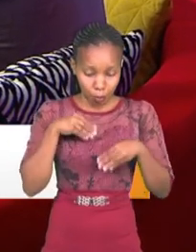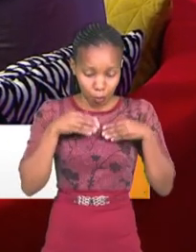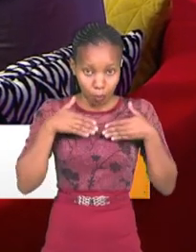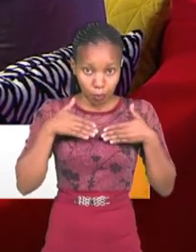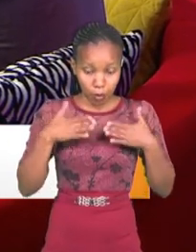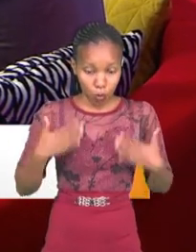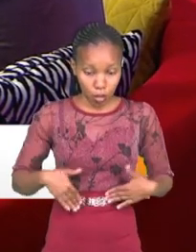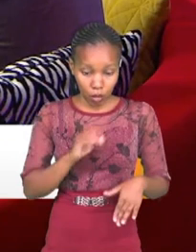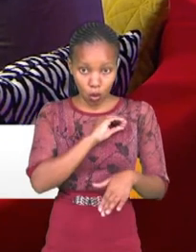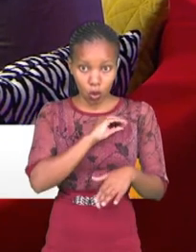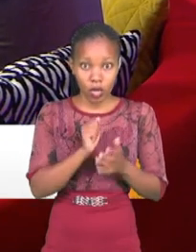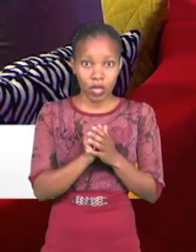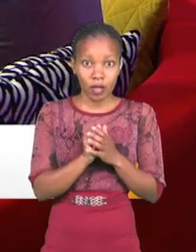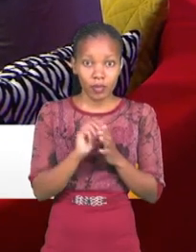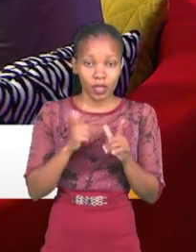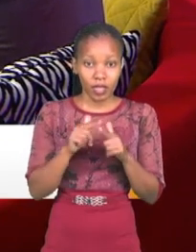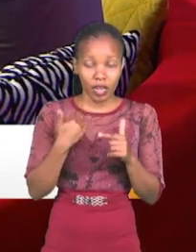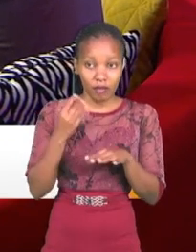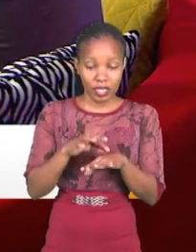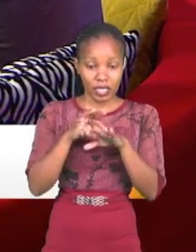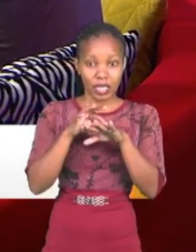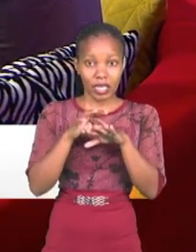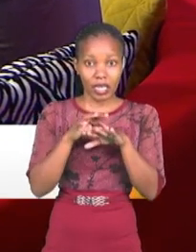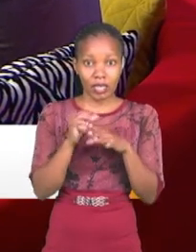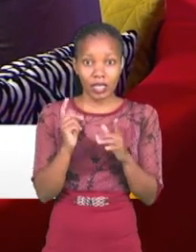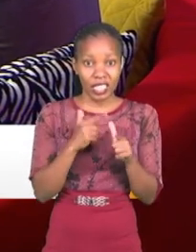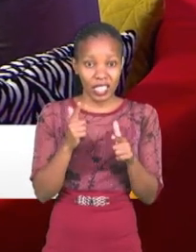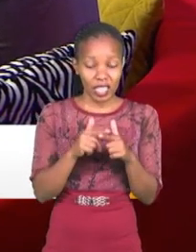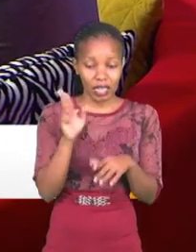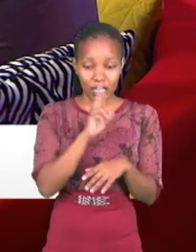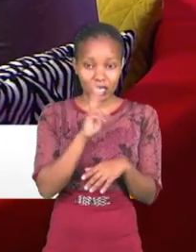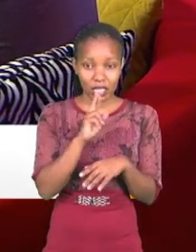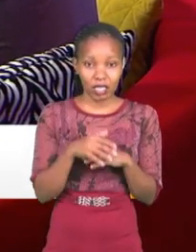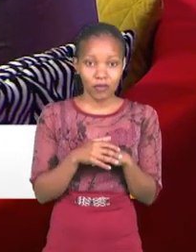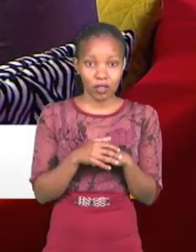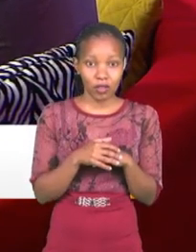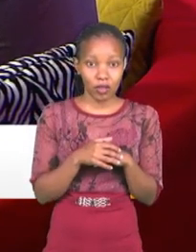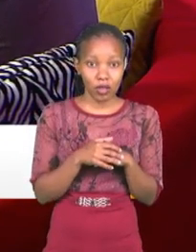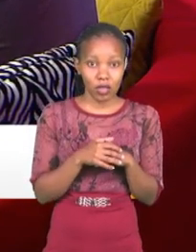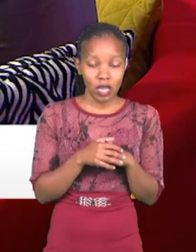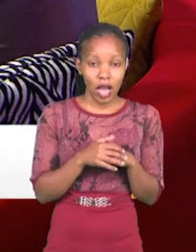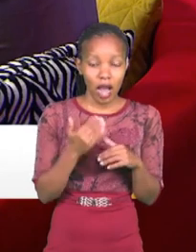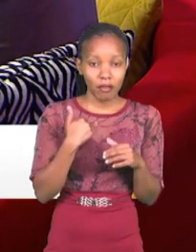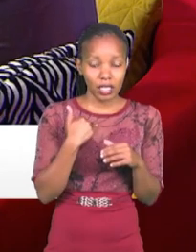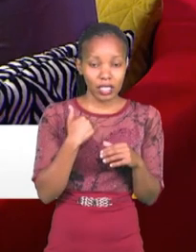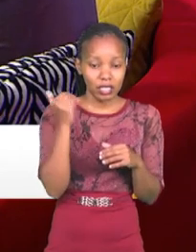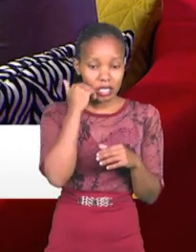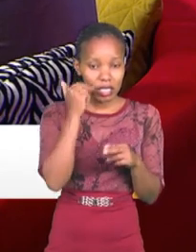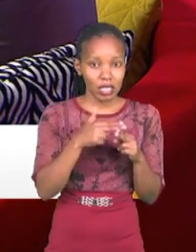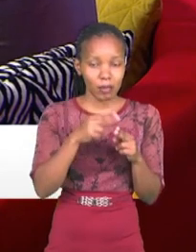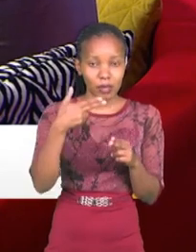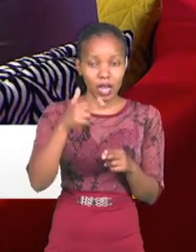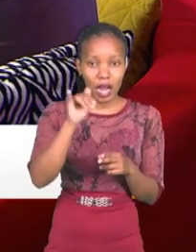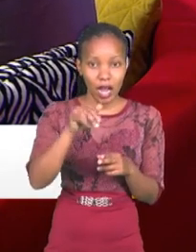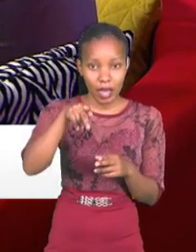and there is a skin-to-skin contact. The major risk for neonates is hypothermia. So